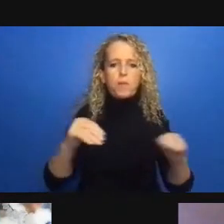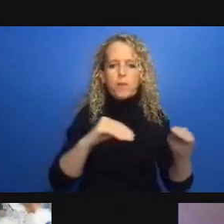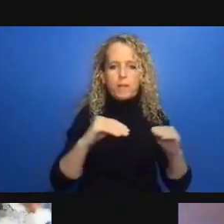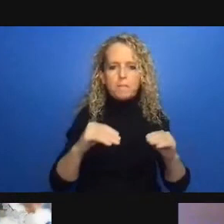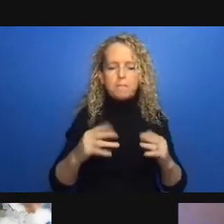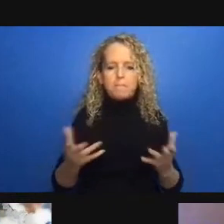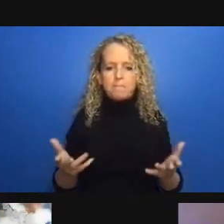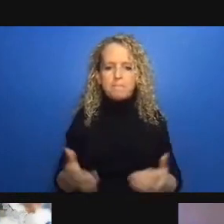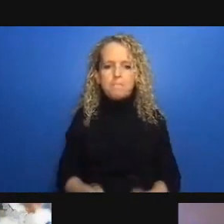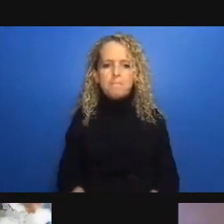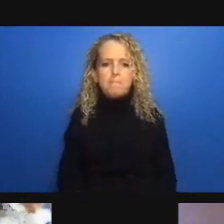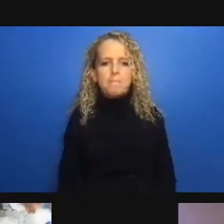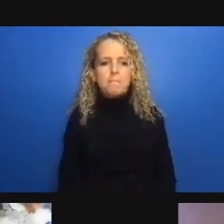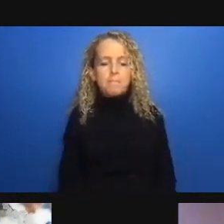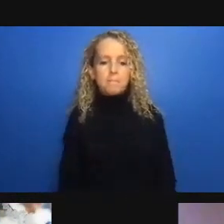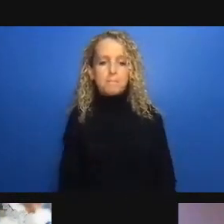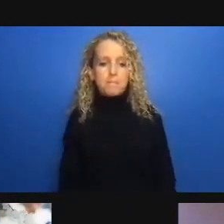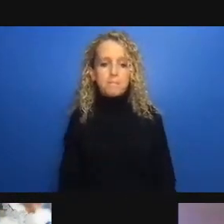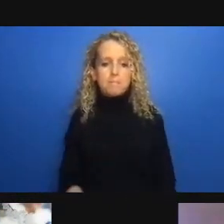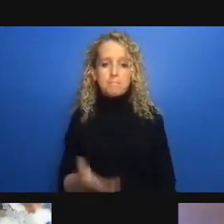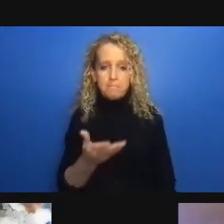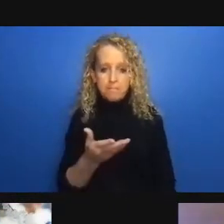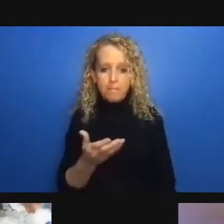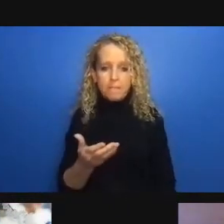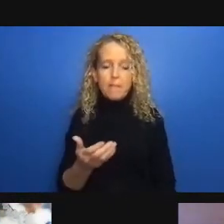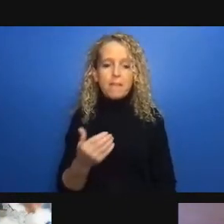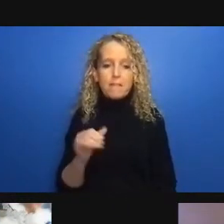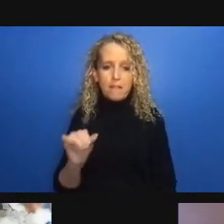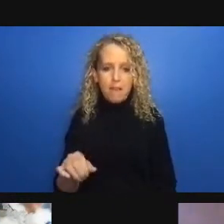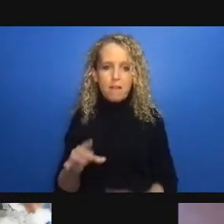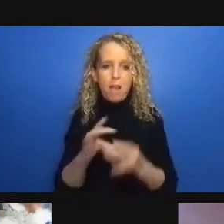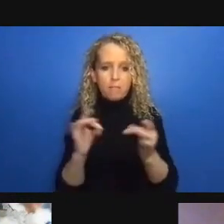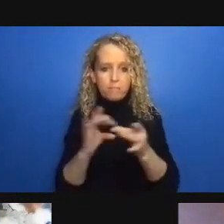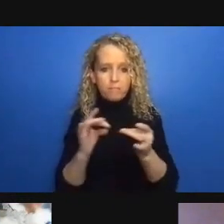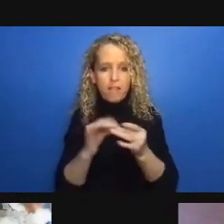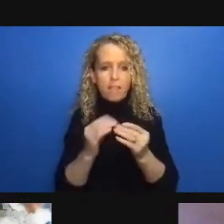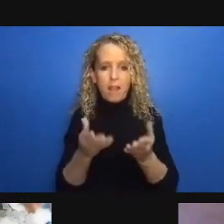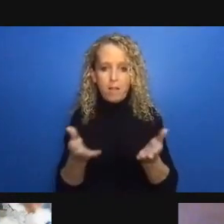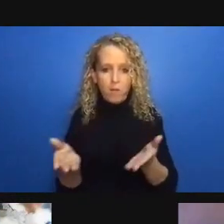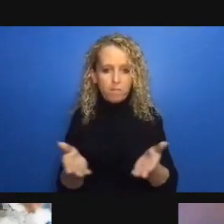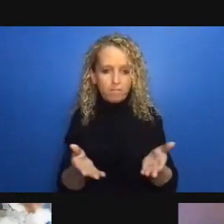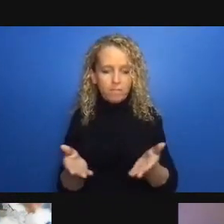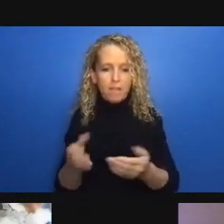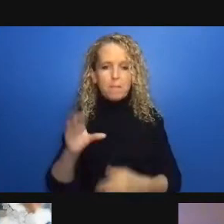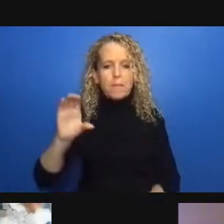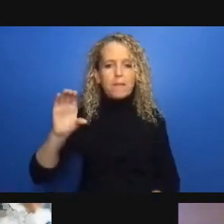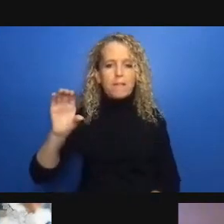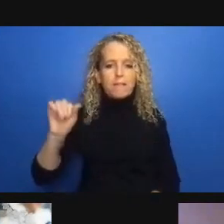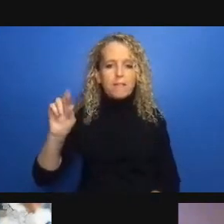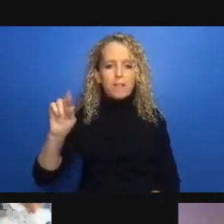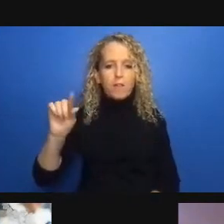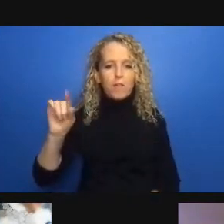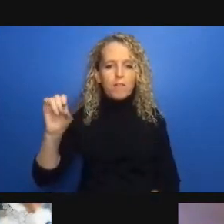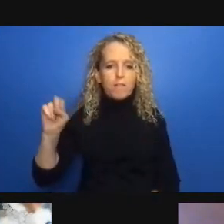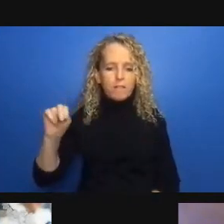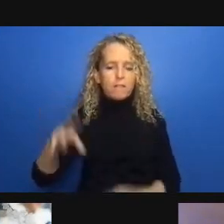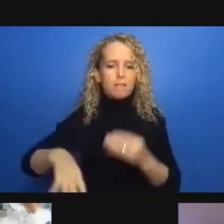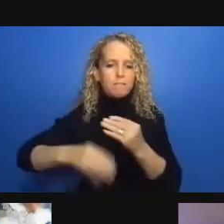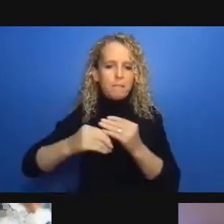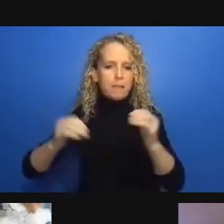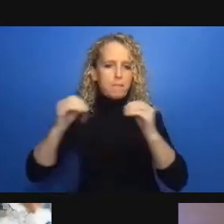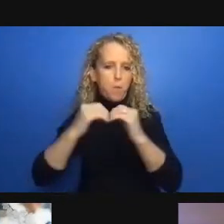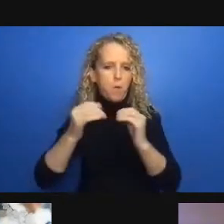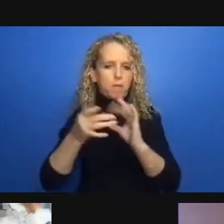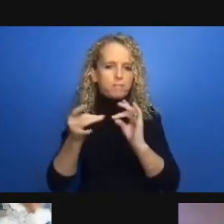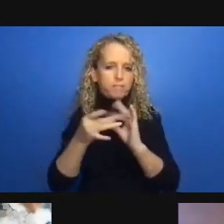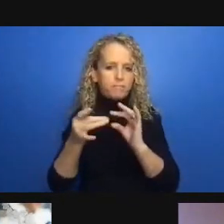So I can jump in on that. And then I'm going to look at Carolyn maybe to fill in some gaps. So we've